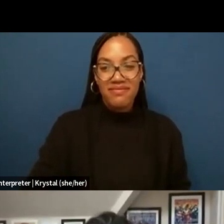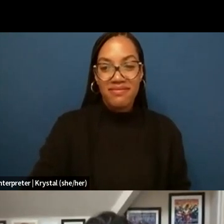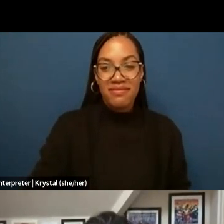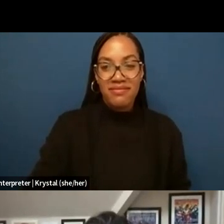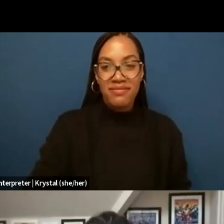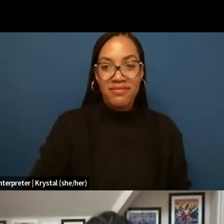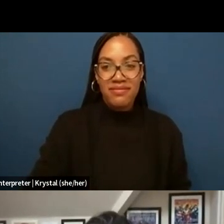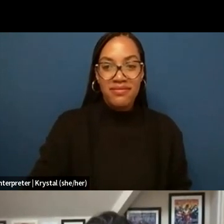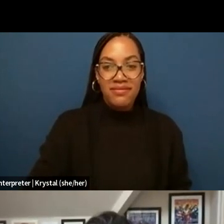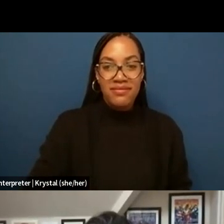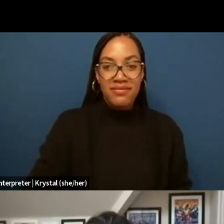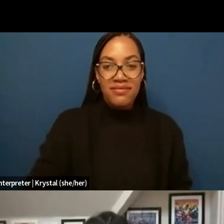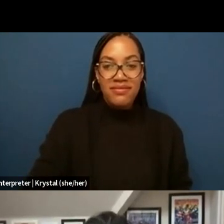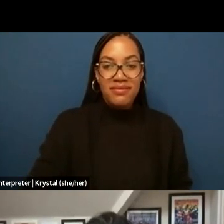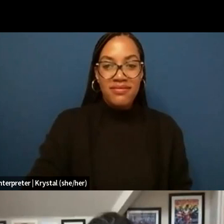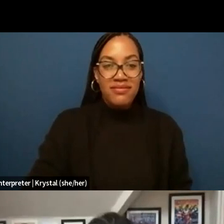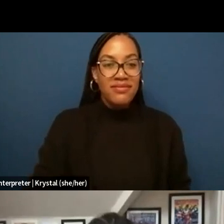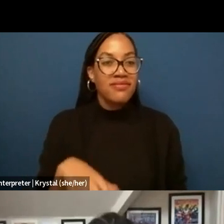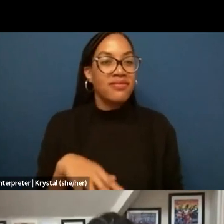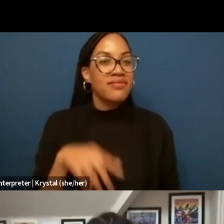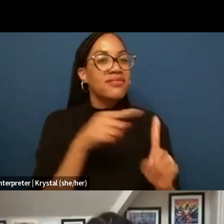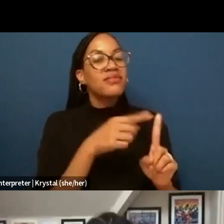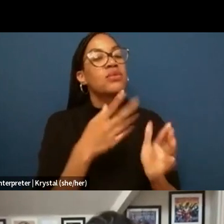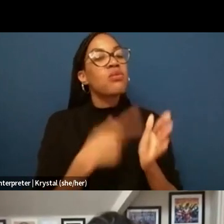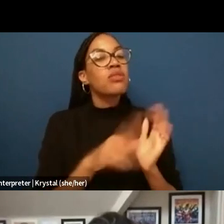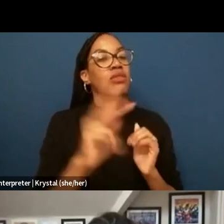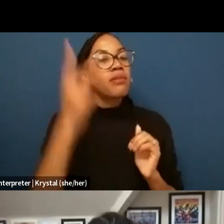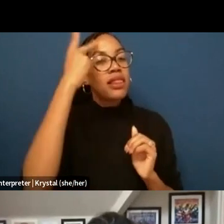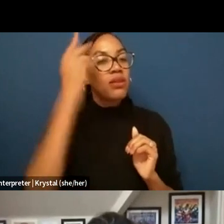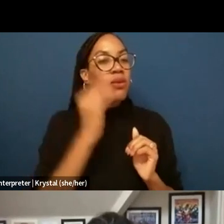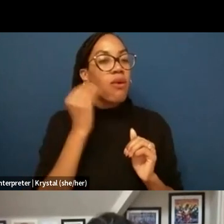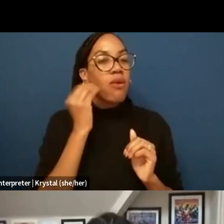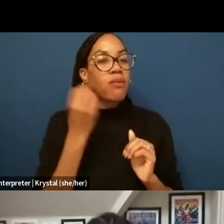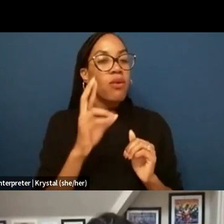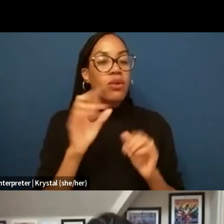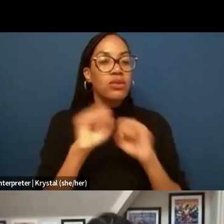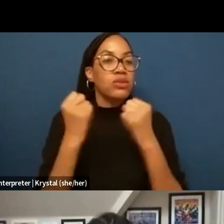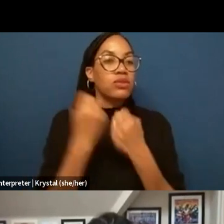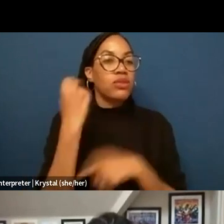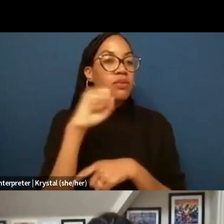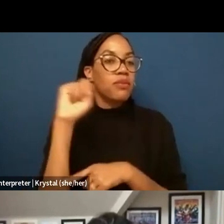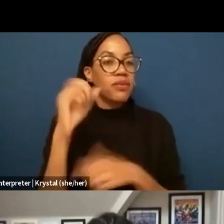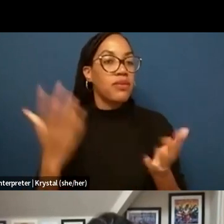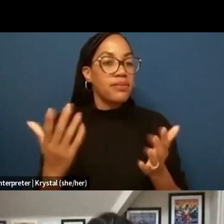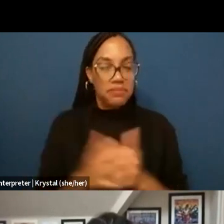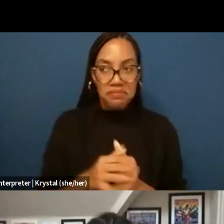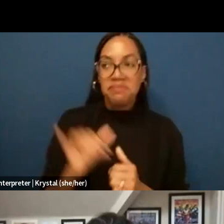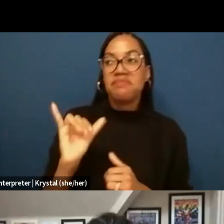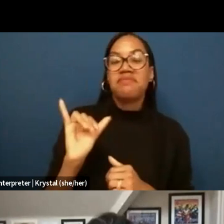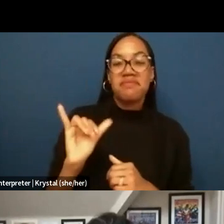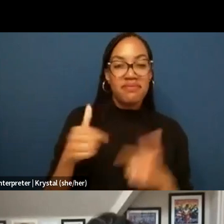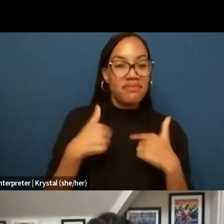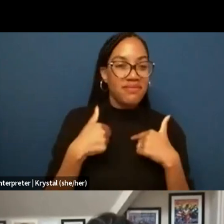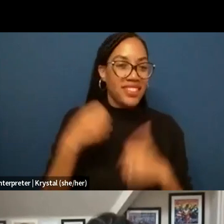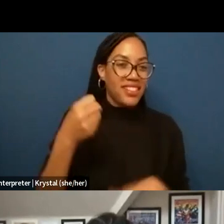I think, what are the political homes do you belong to, or what social movement? Yeah. So I am a Southerner